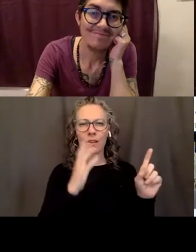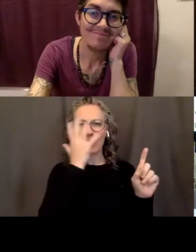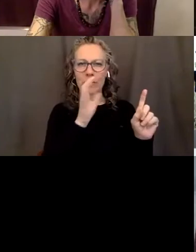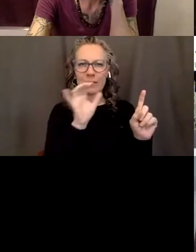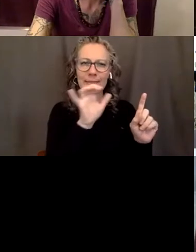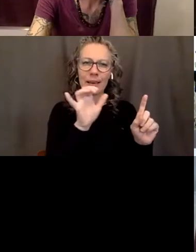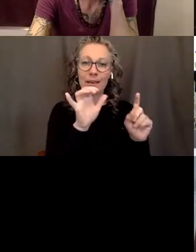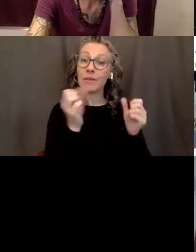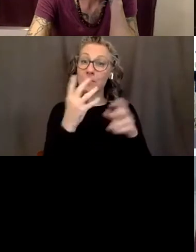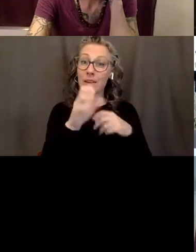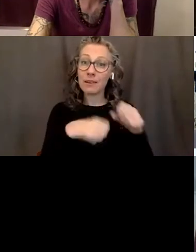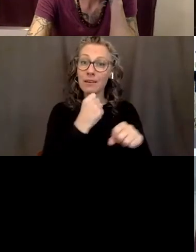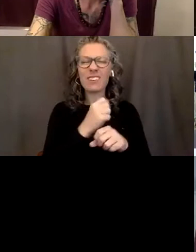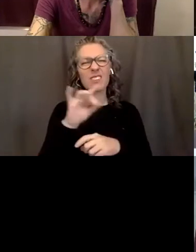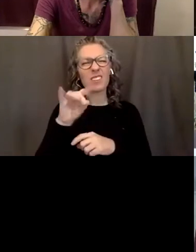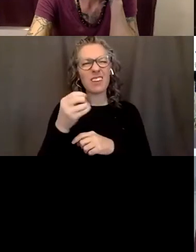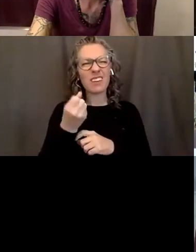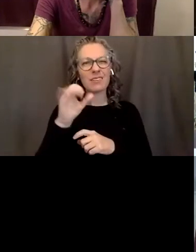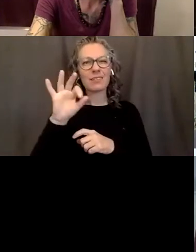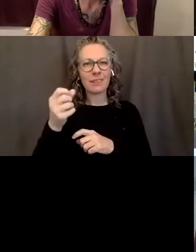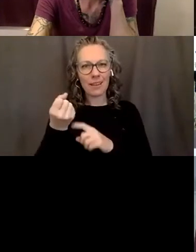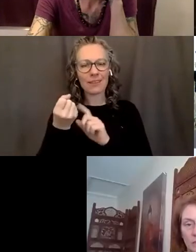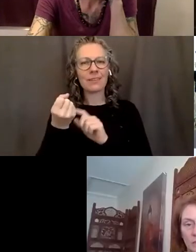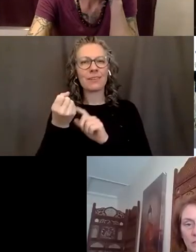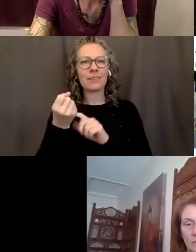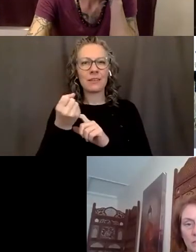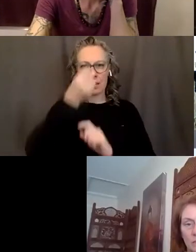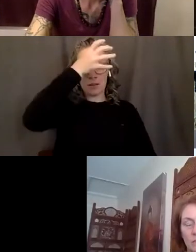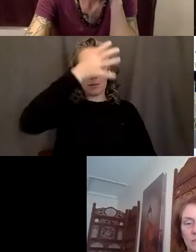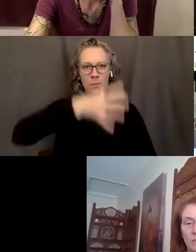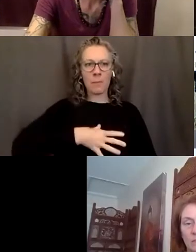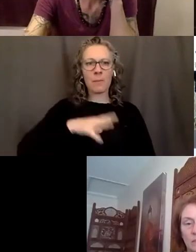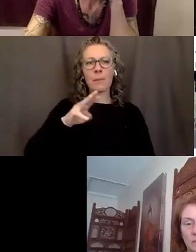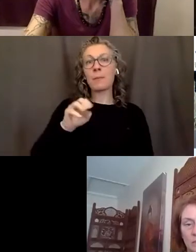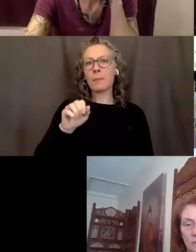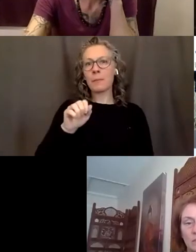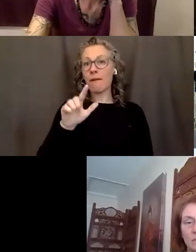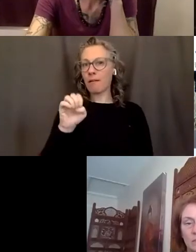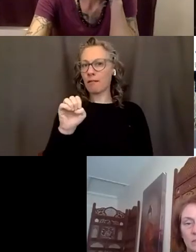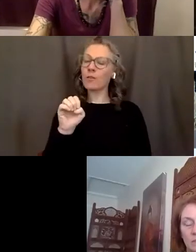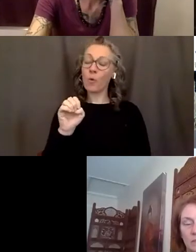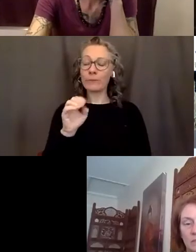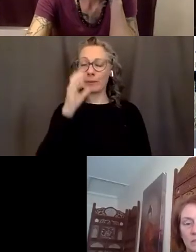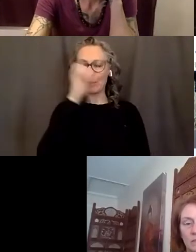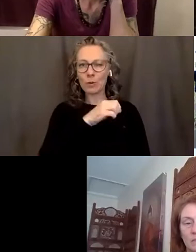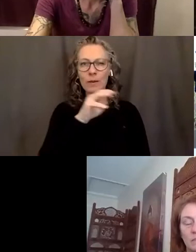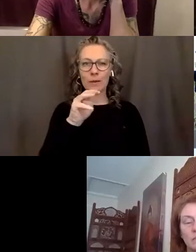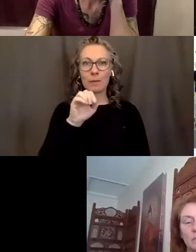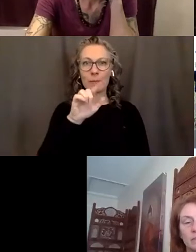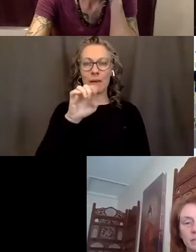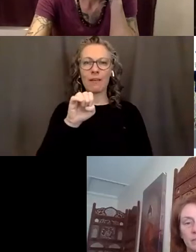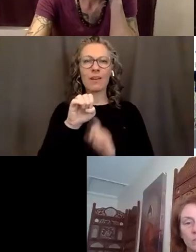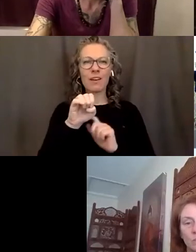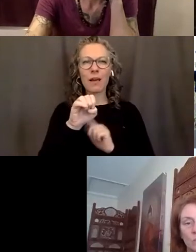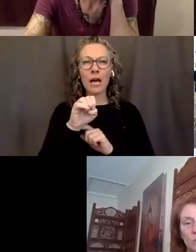for many years in the 80s and 90s, male, or at least presumably male